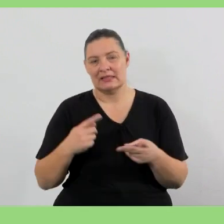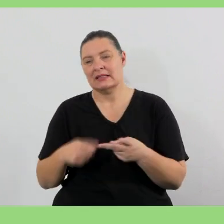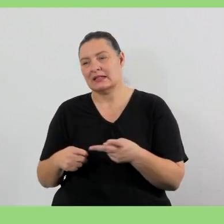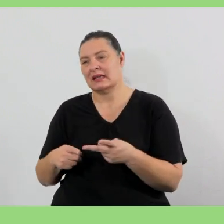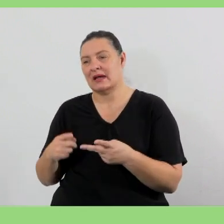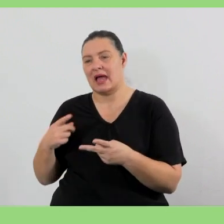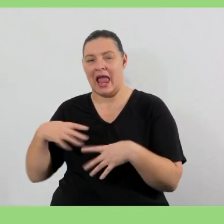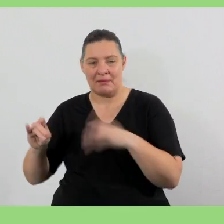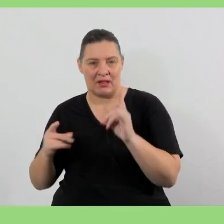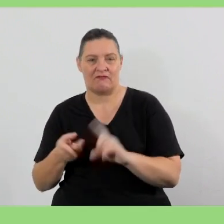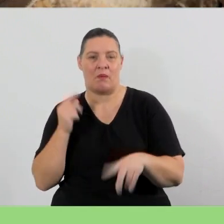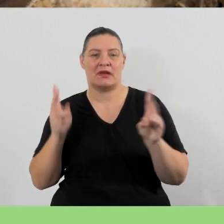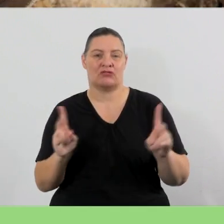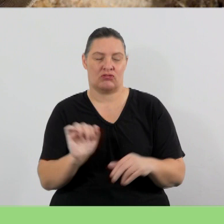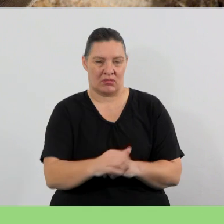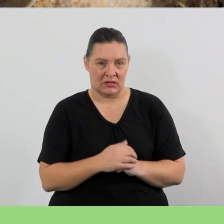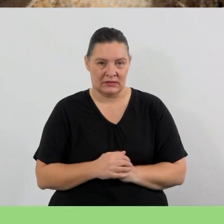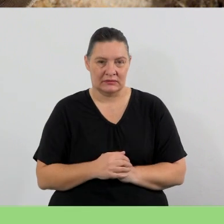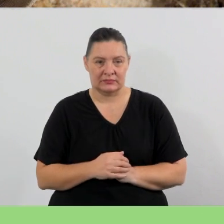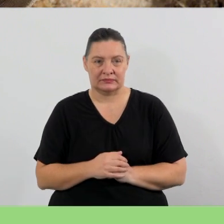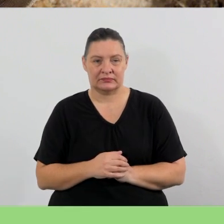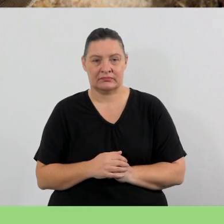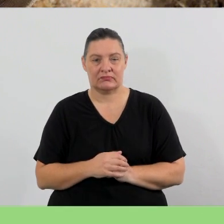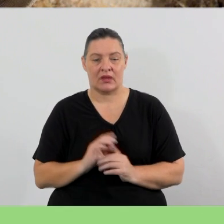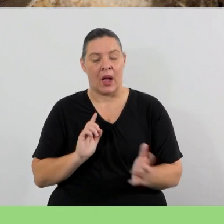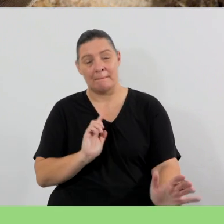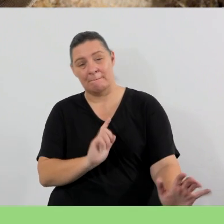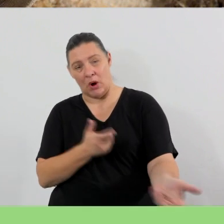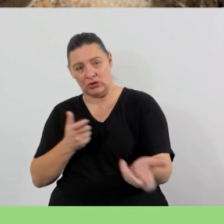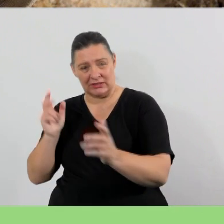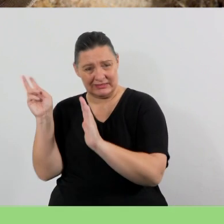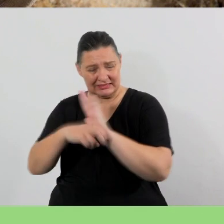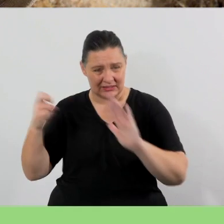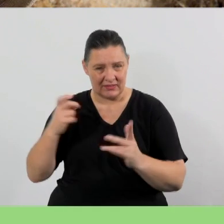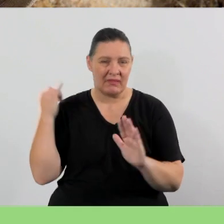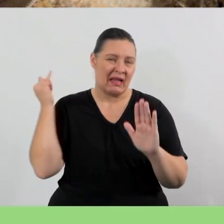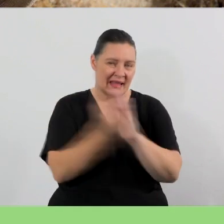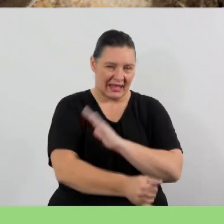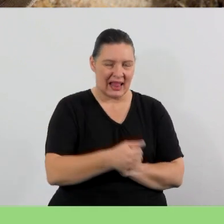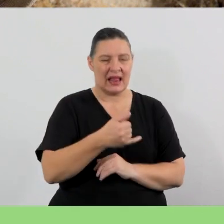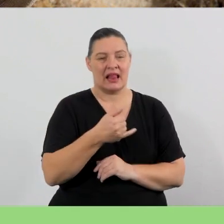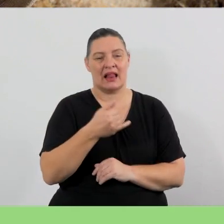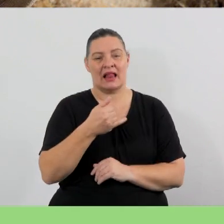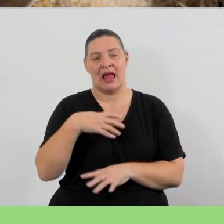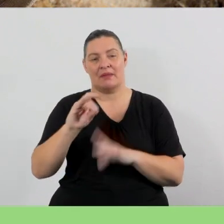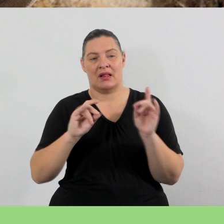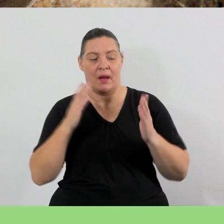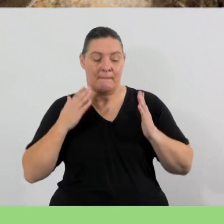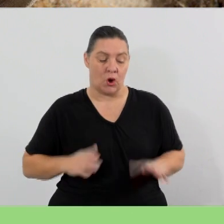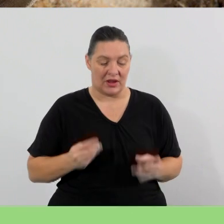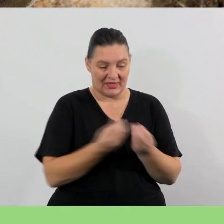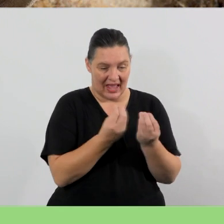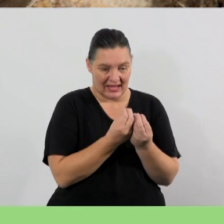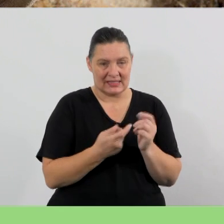from their natural habitat. Poachers are people that kill animals and sell their